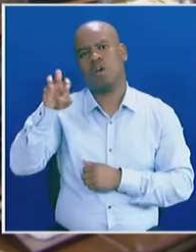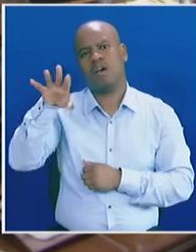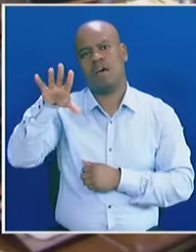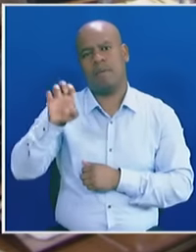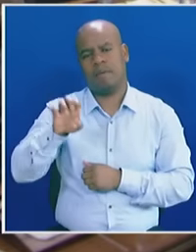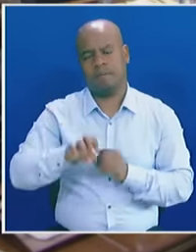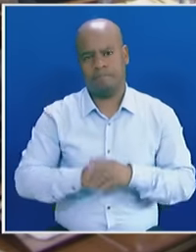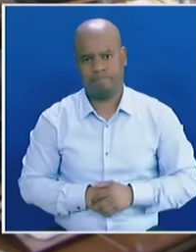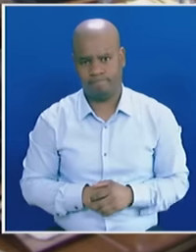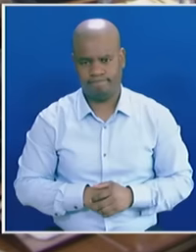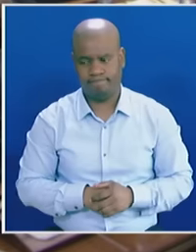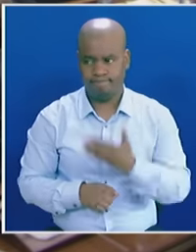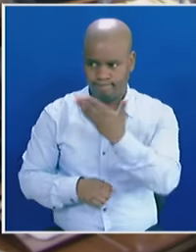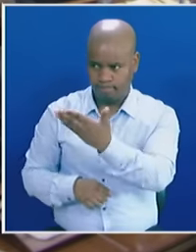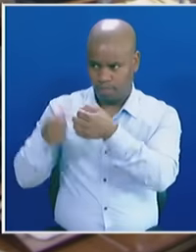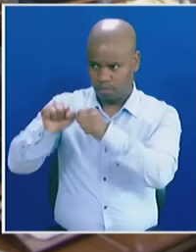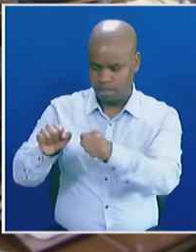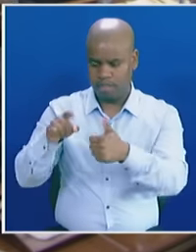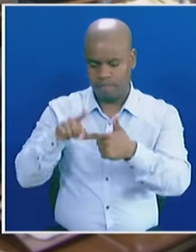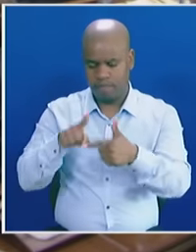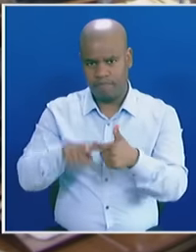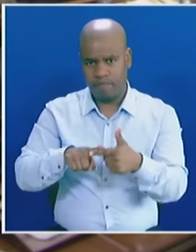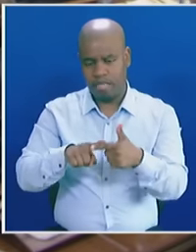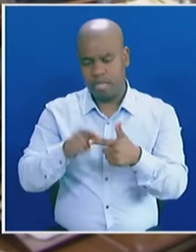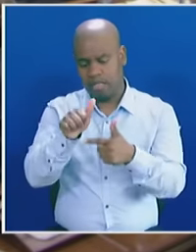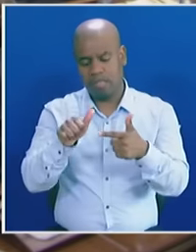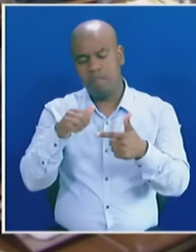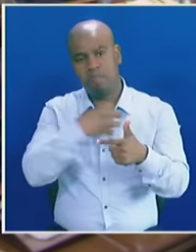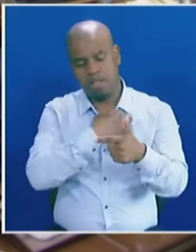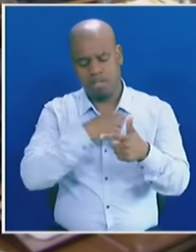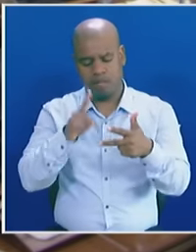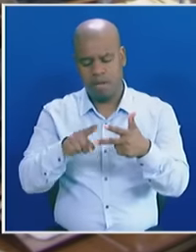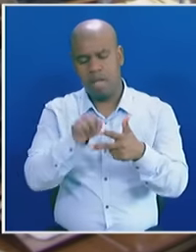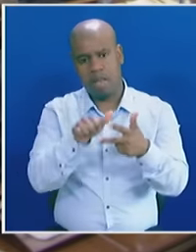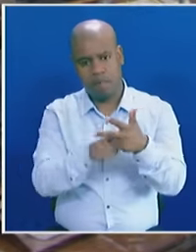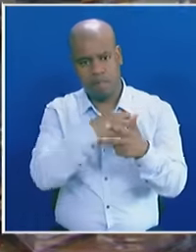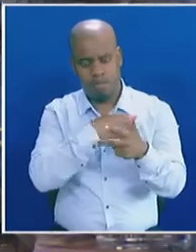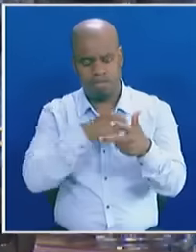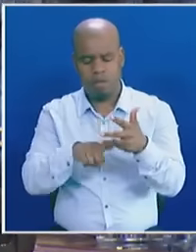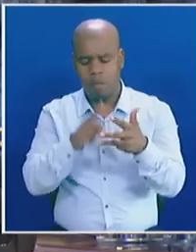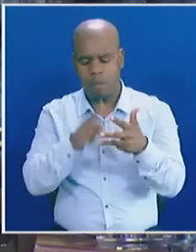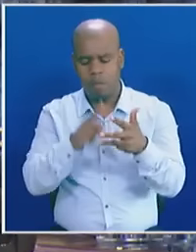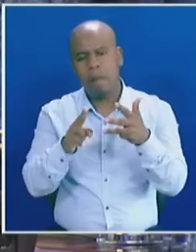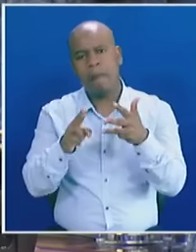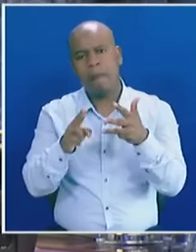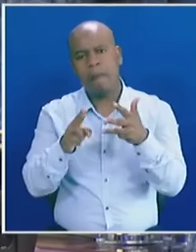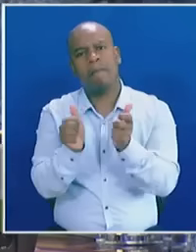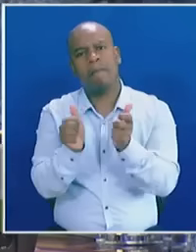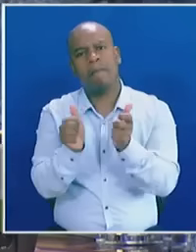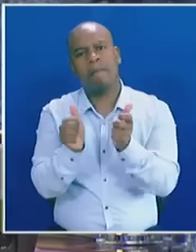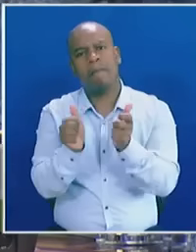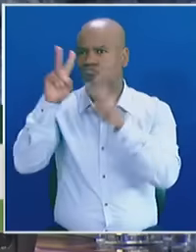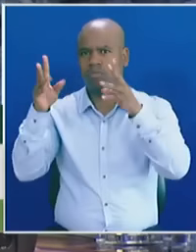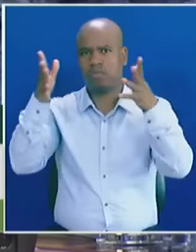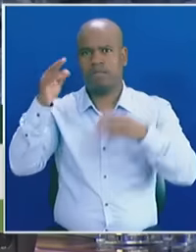Thank you, Chairperson, Minister, Deputy Minister, the leadership of the department, the honorable members, distinguished guests.